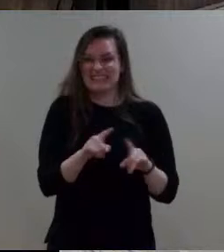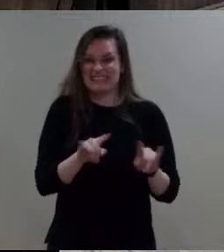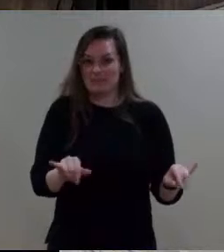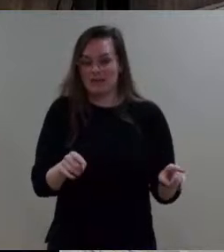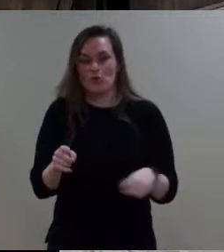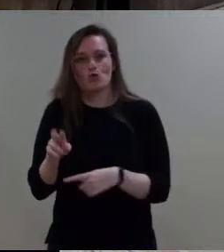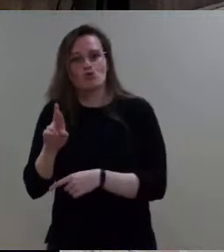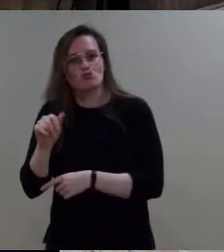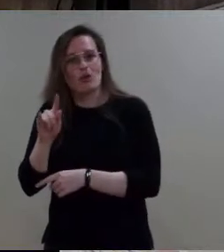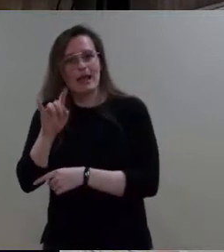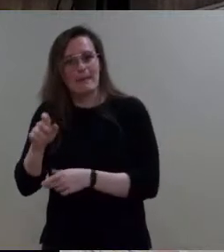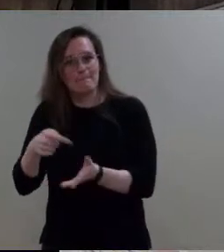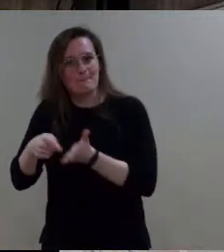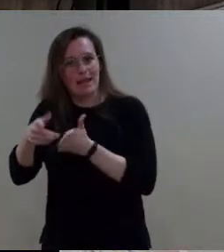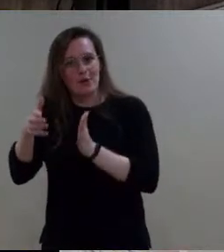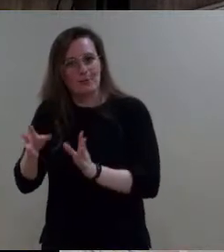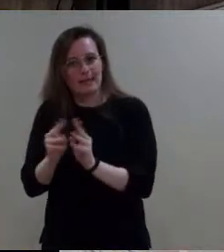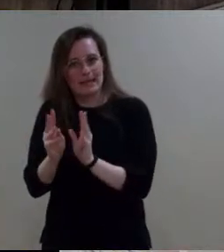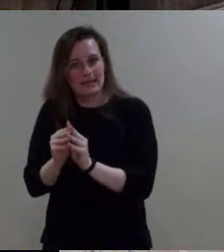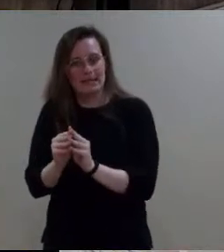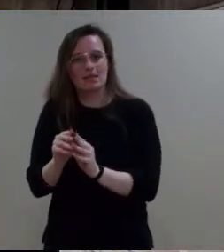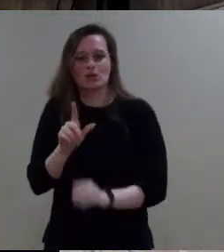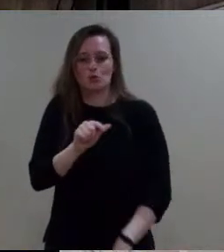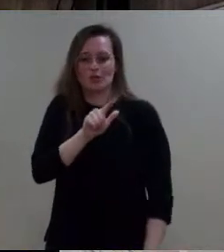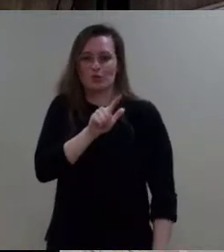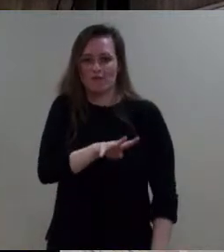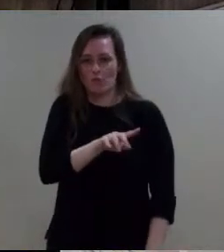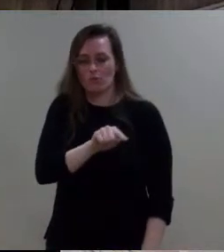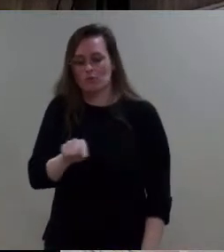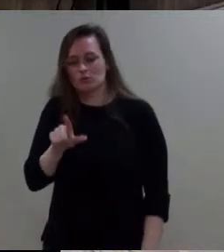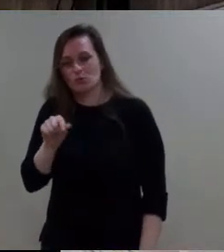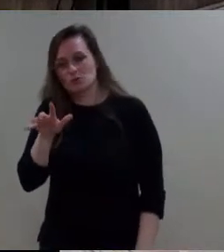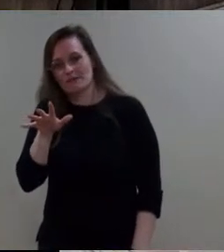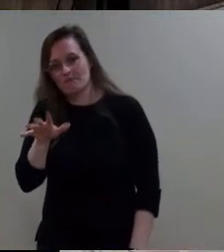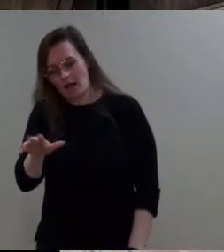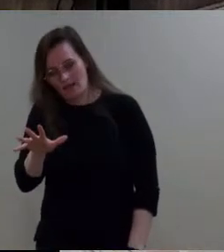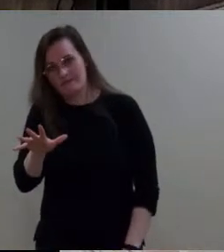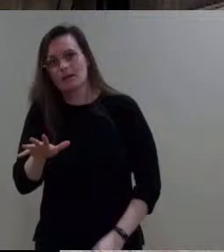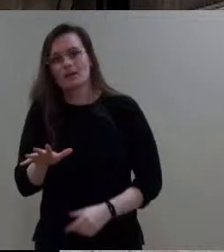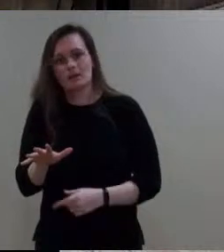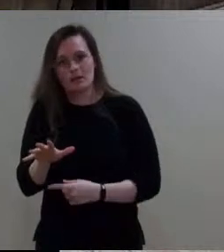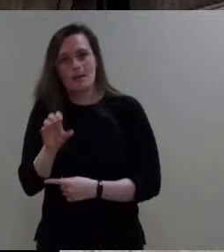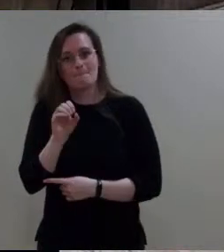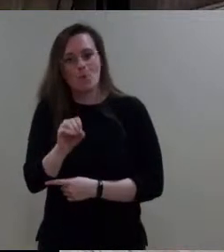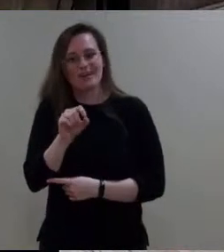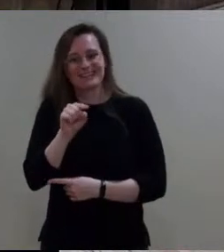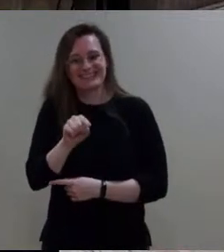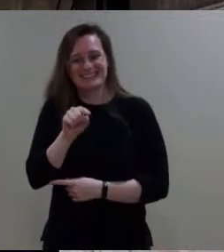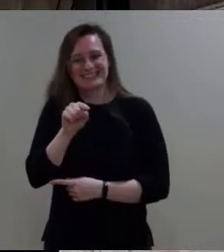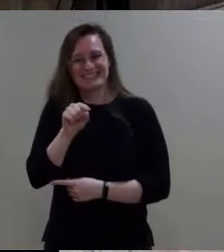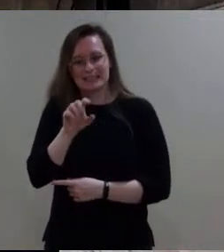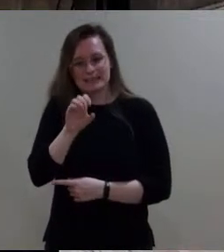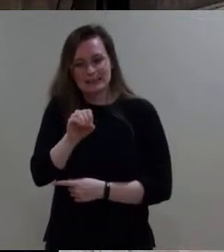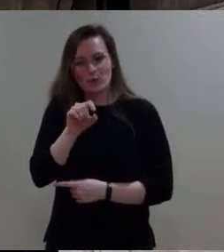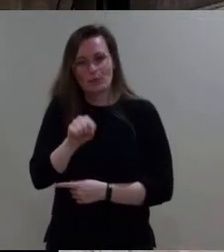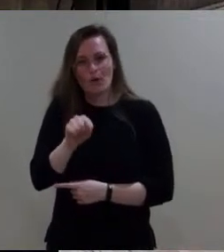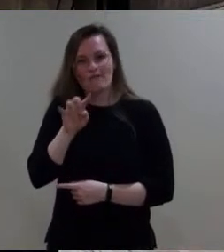rate 2024 to 2025 is 0.045 per 100, up